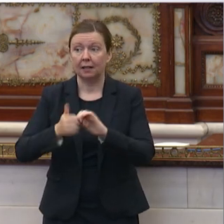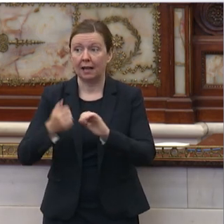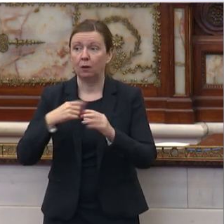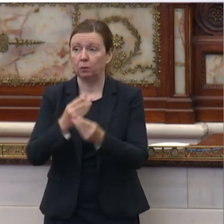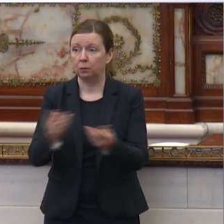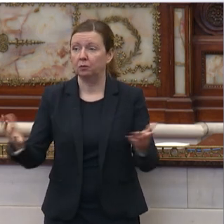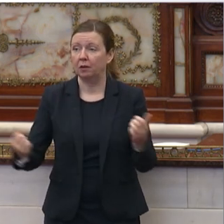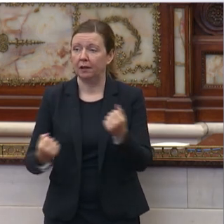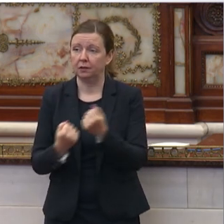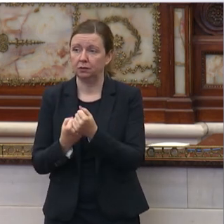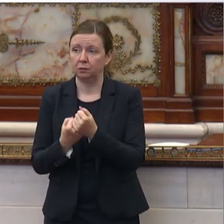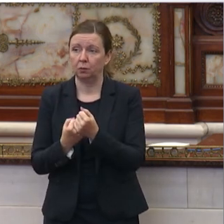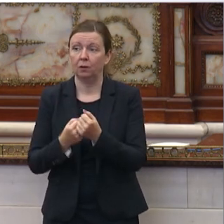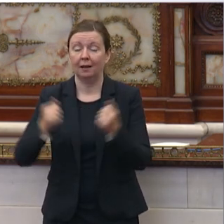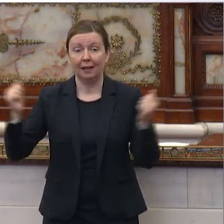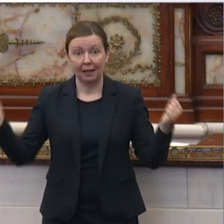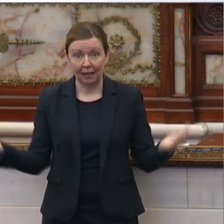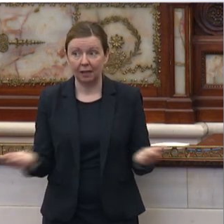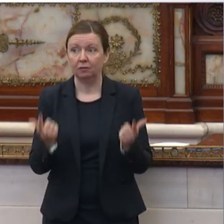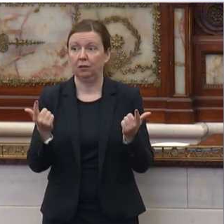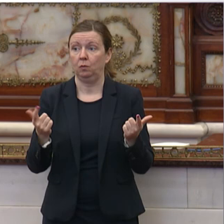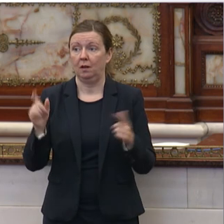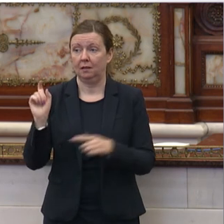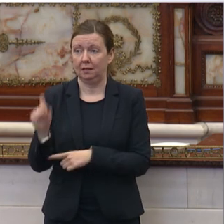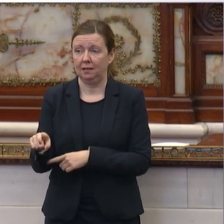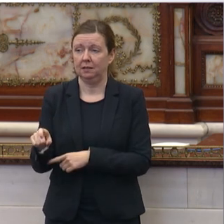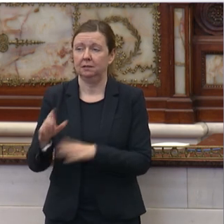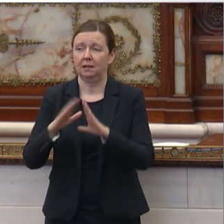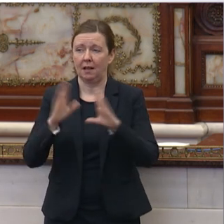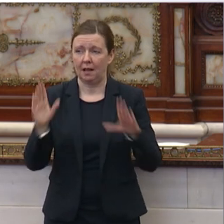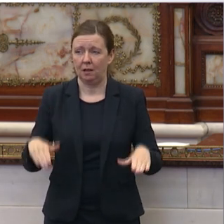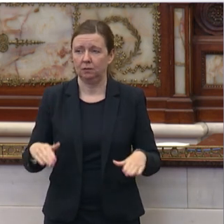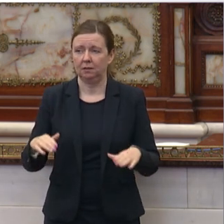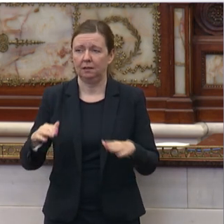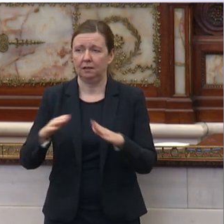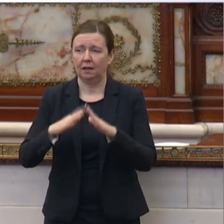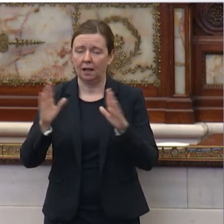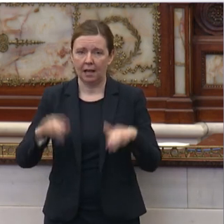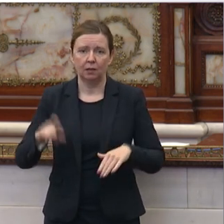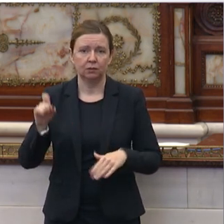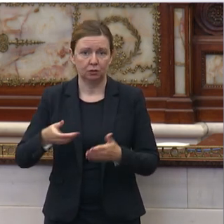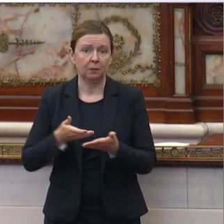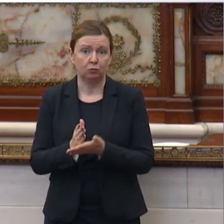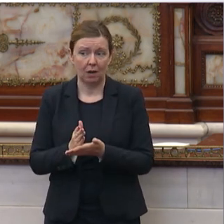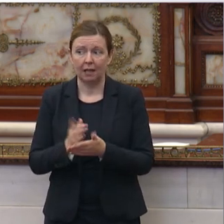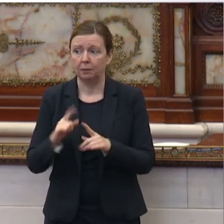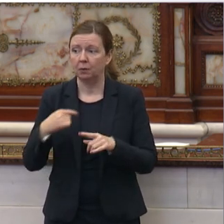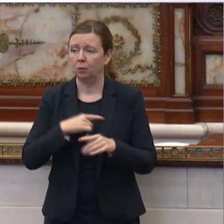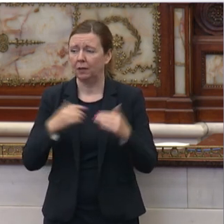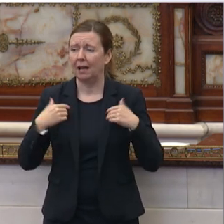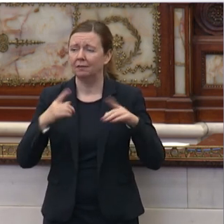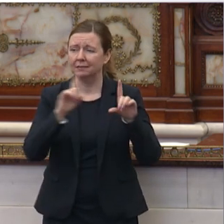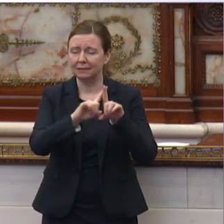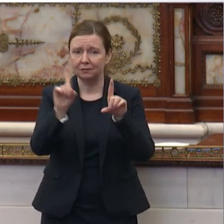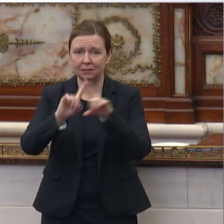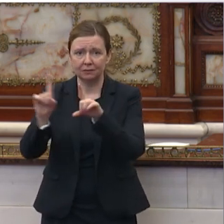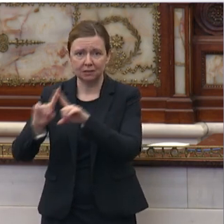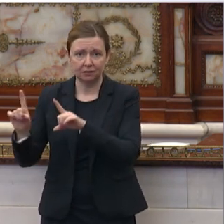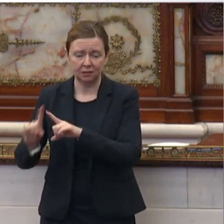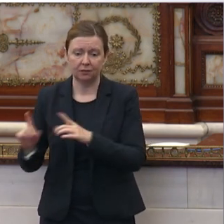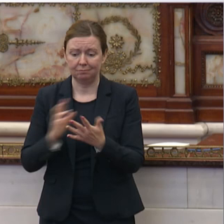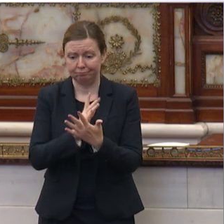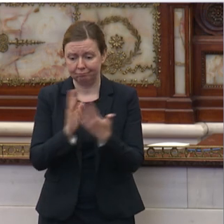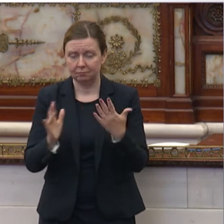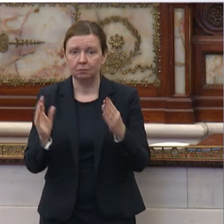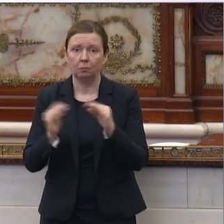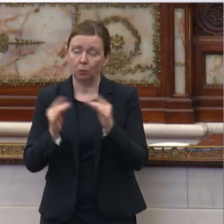providing support. Everybody needs housing, and housing should be a right. But we have different product lines that are